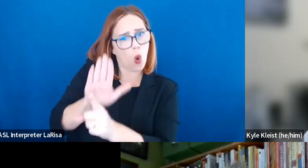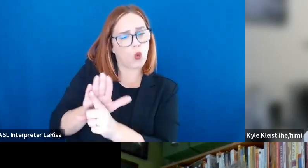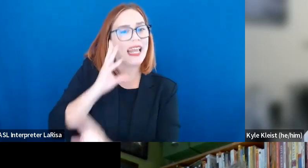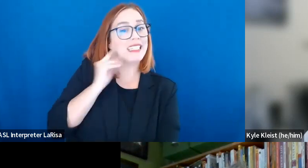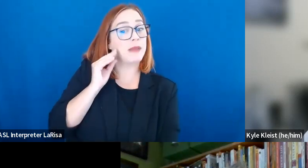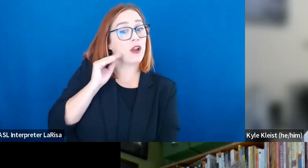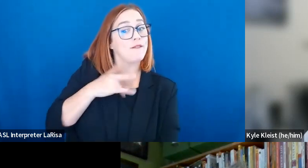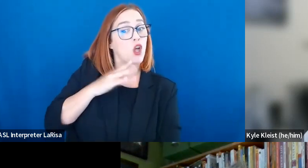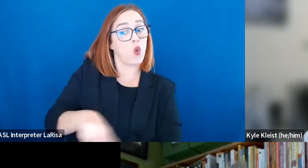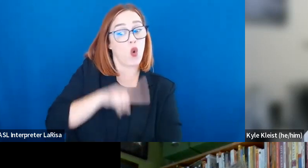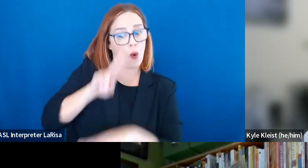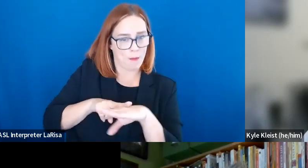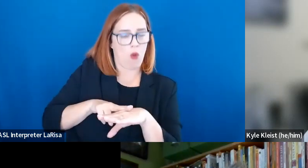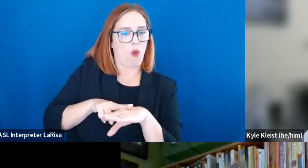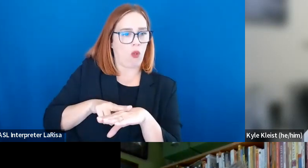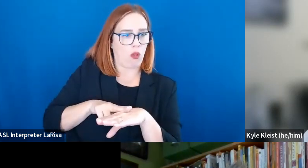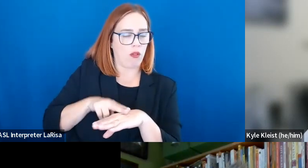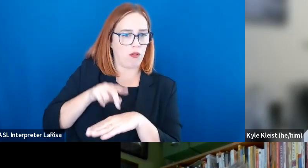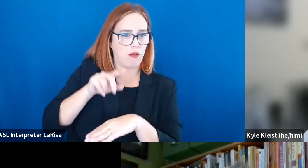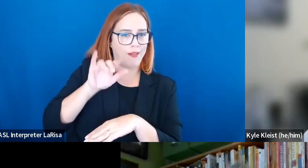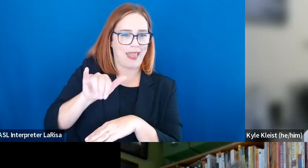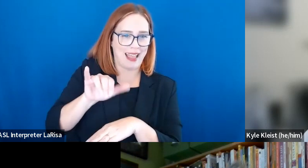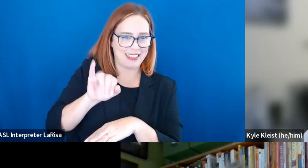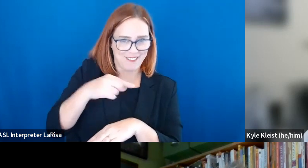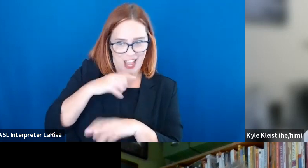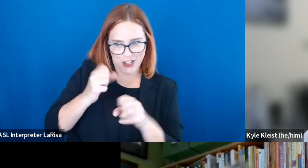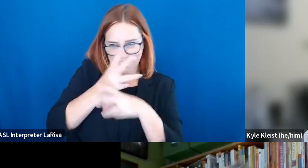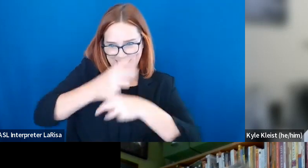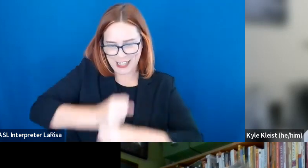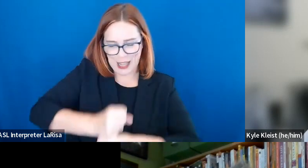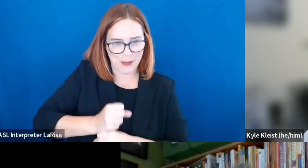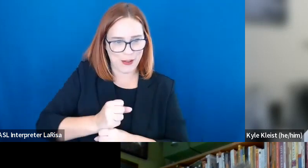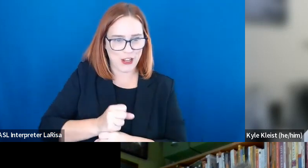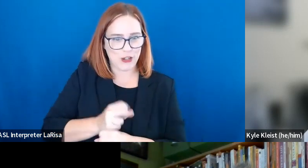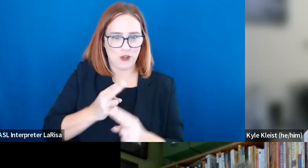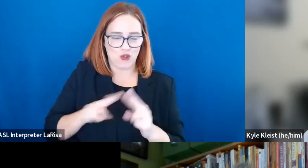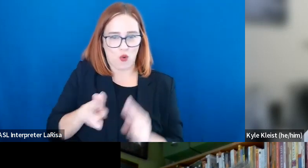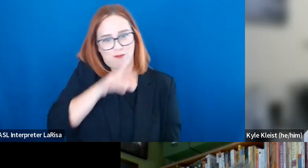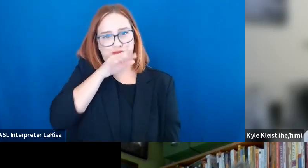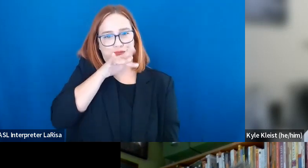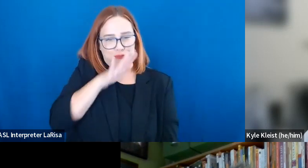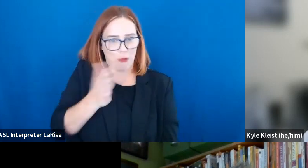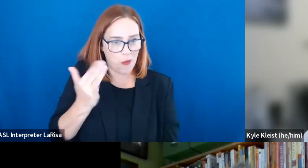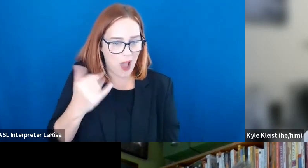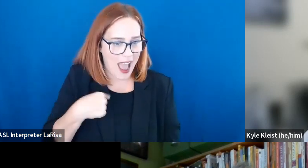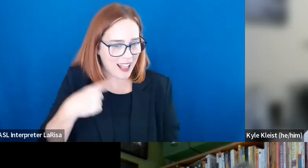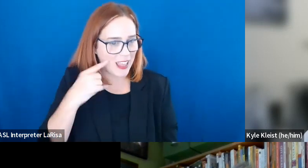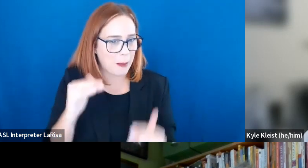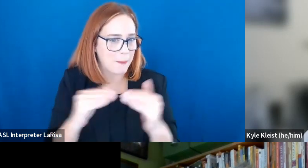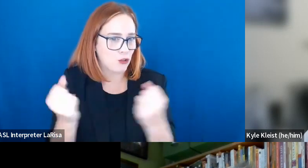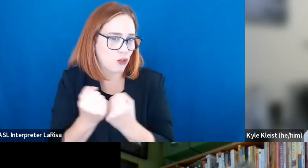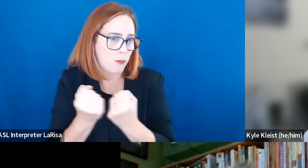if I were to sum it up in a really short blurb, why I think peer support is important.